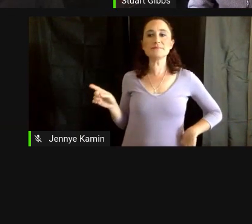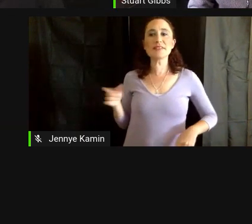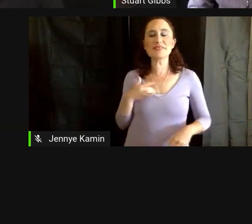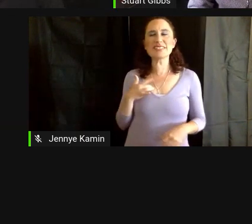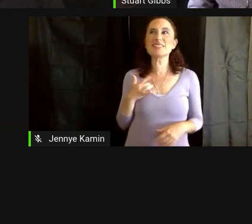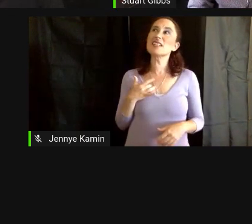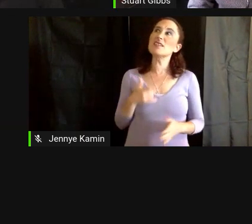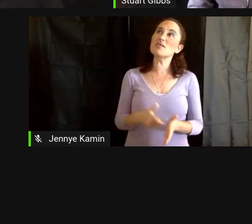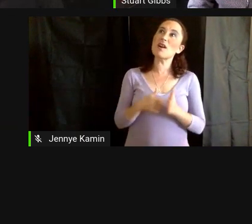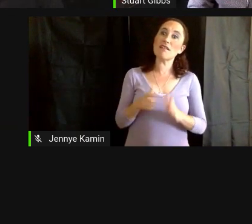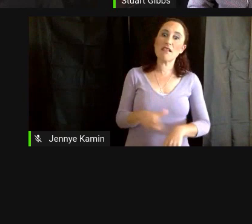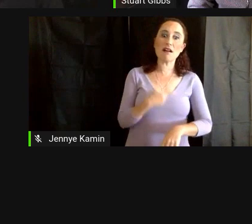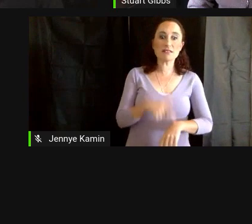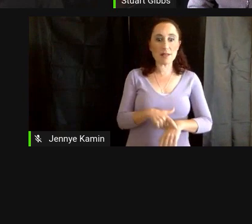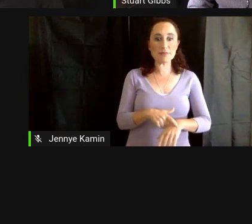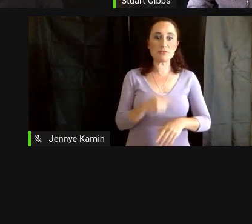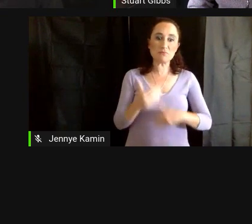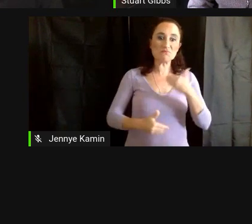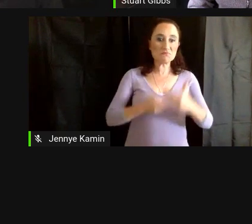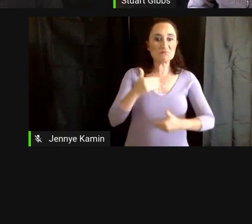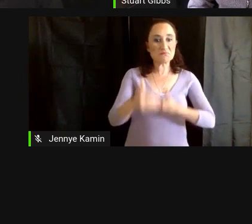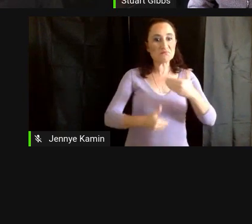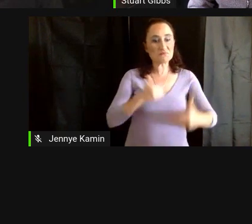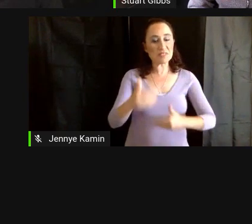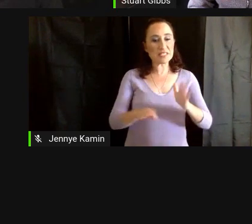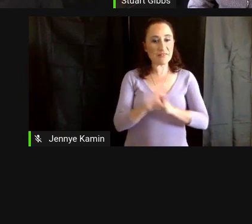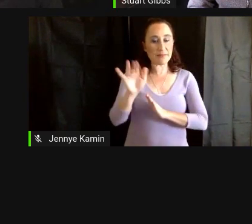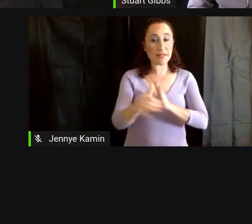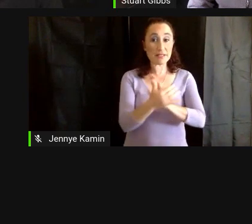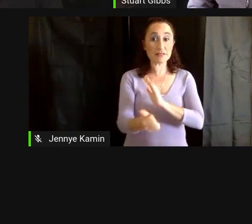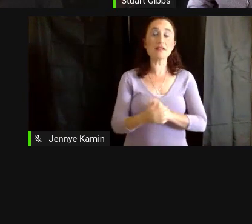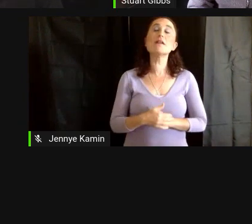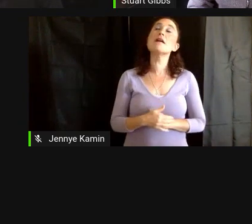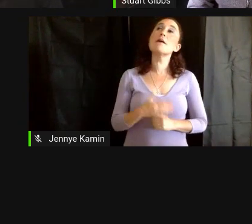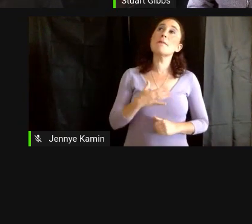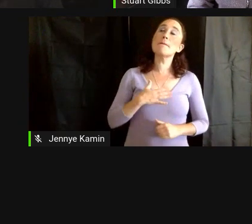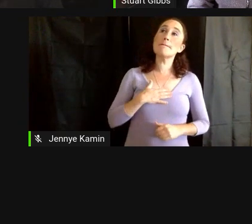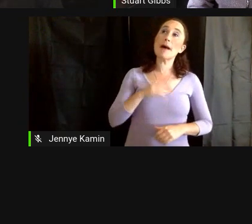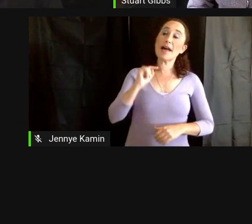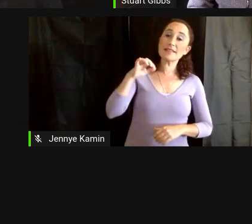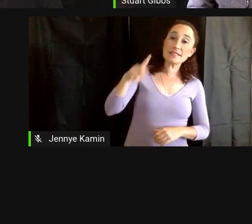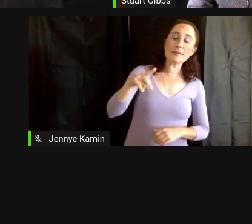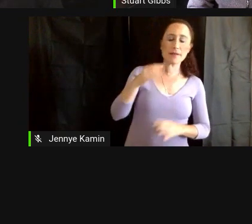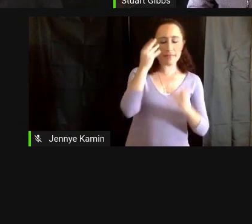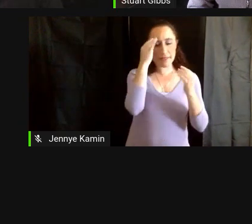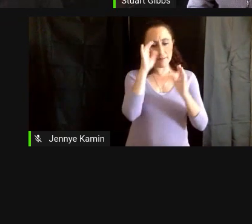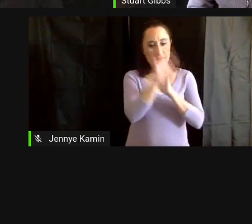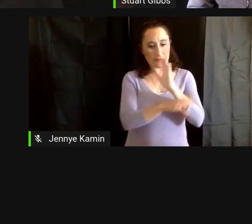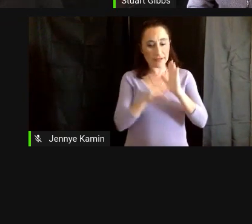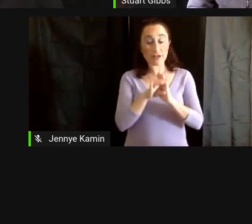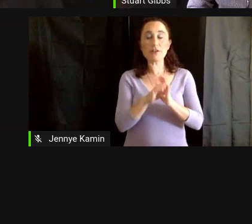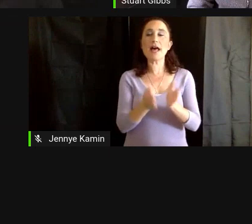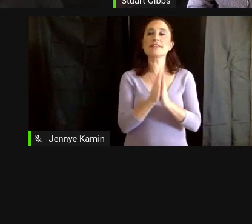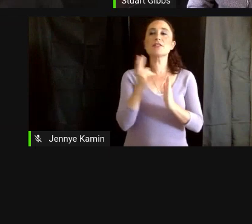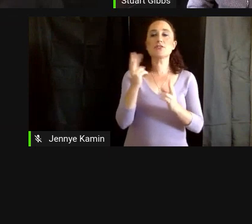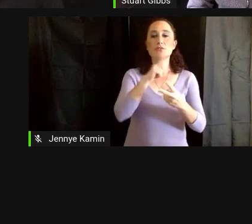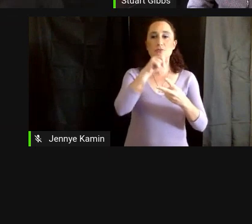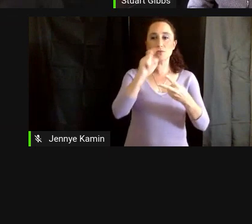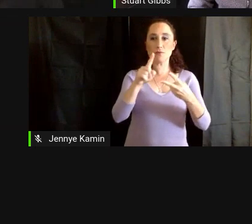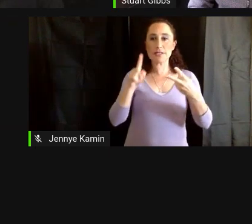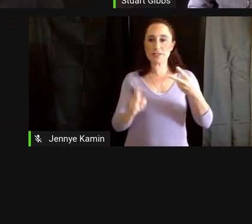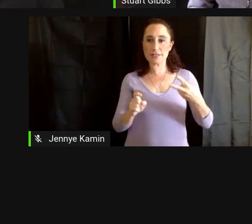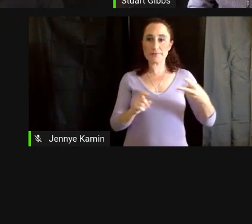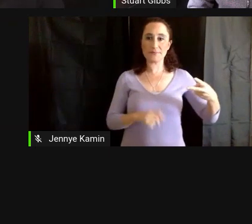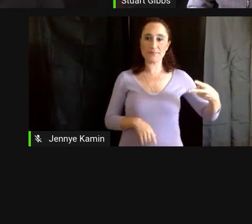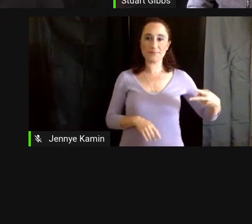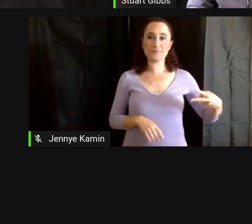a plot is I think about the character, and I always start off by asking myself two questions about the character. I